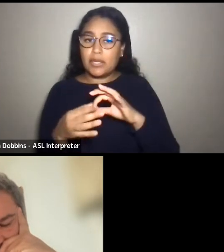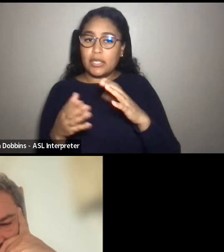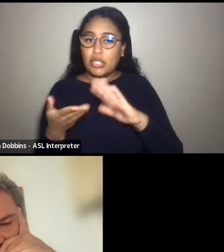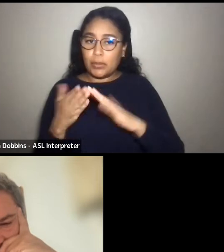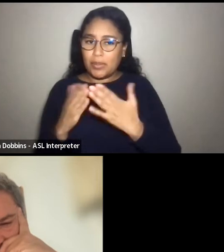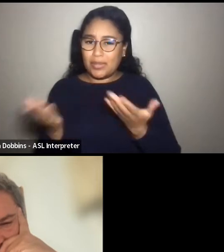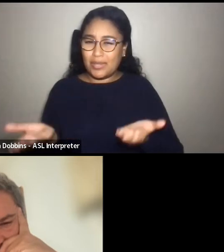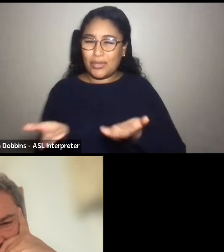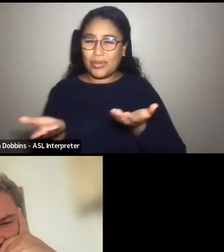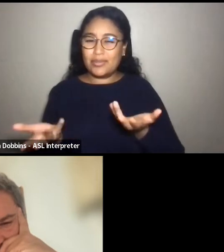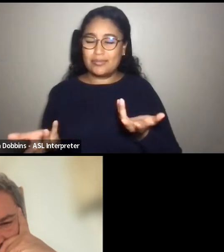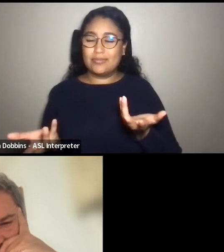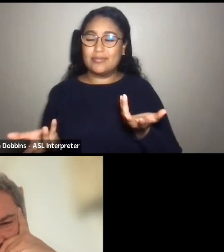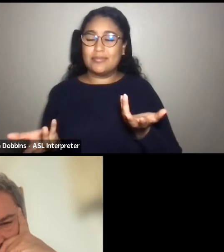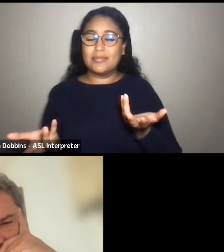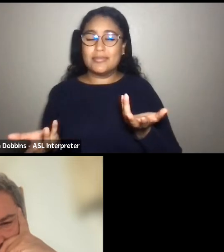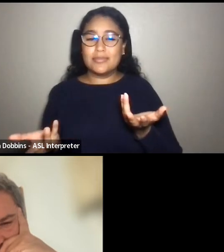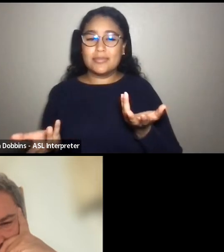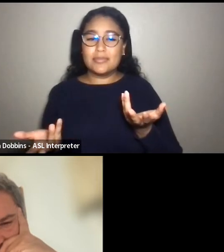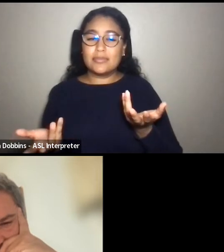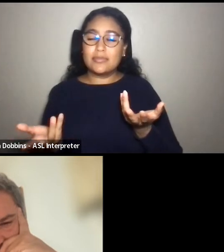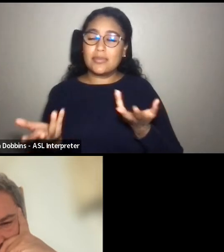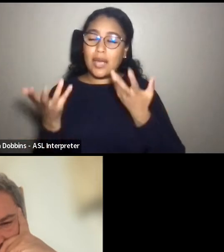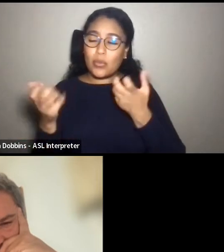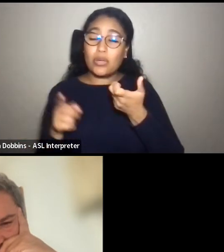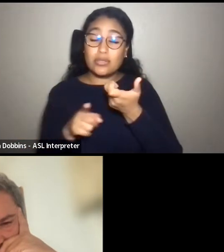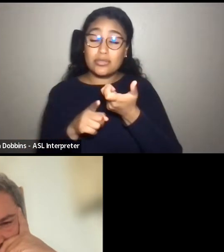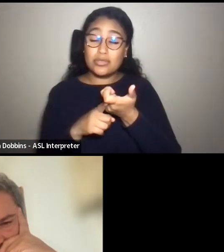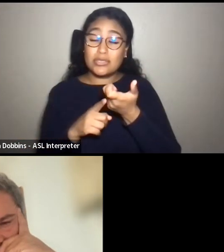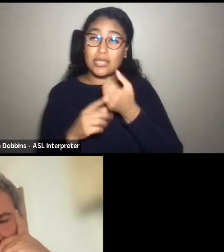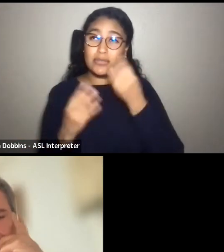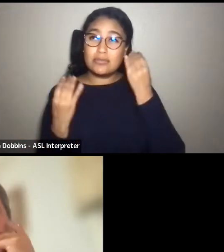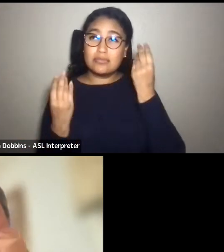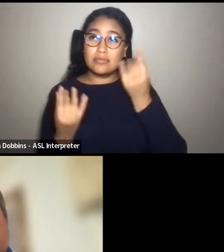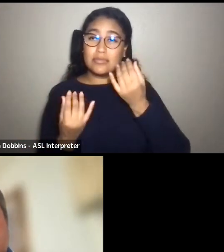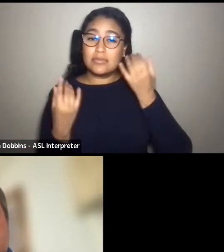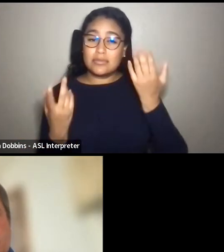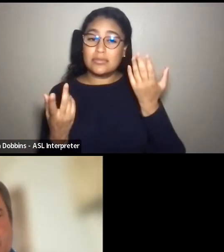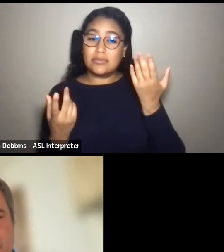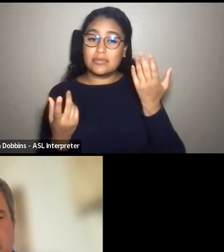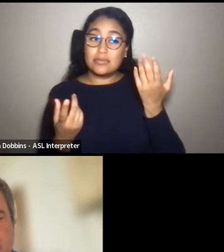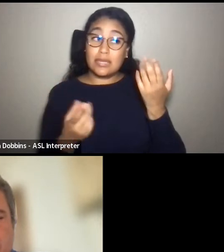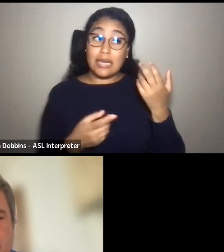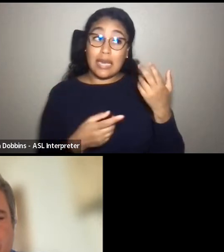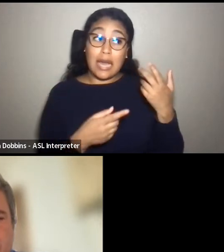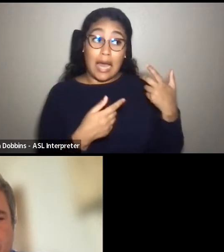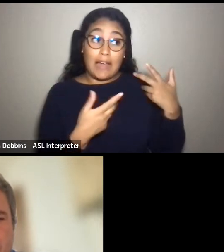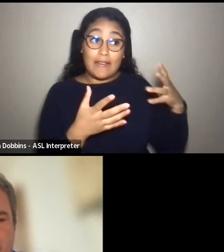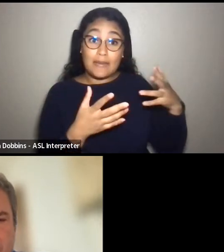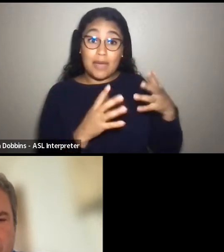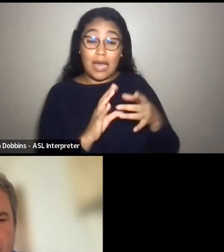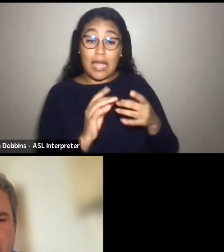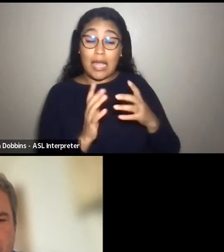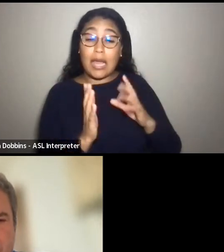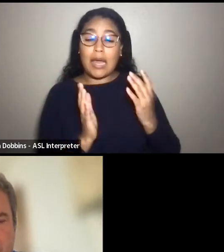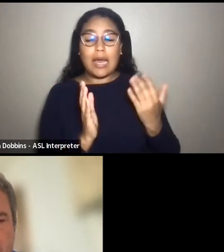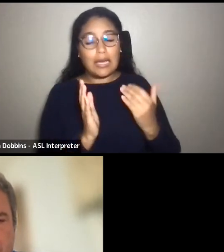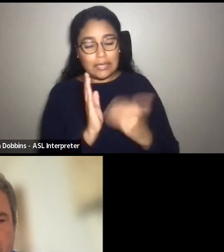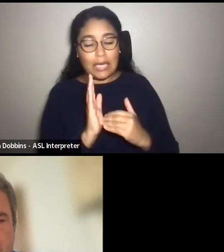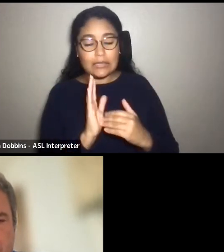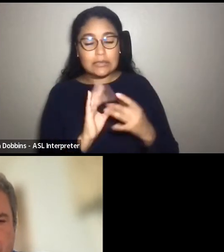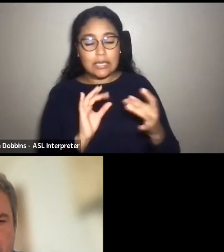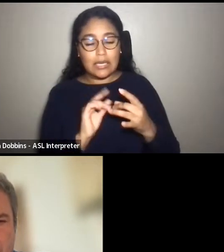here. I just want you to think, as I echo what has been said today,